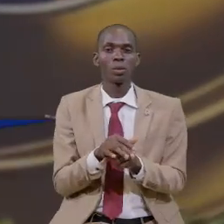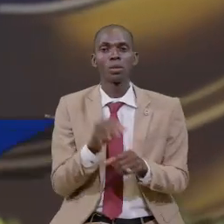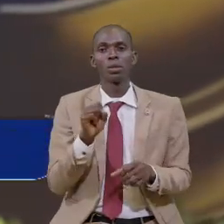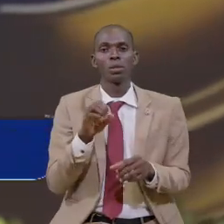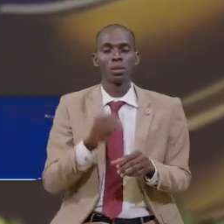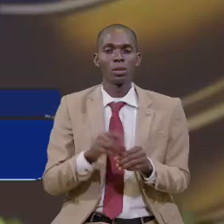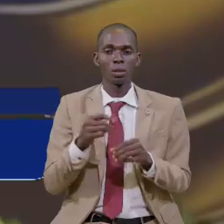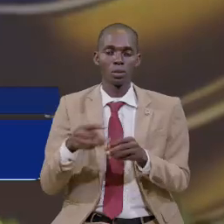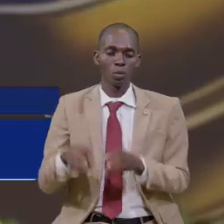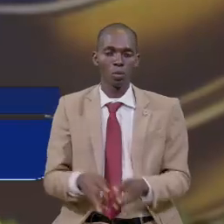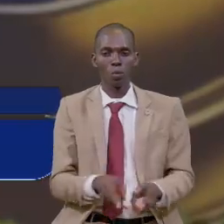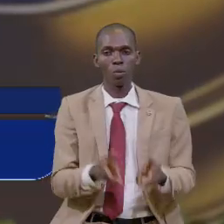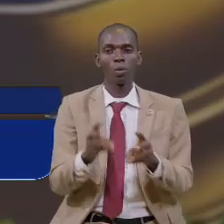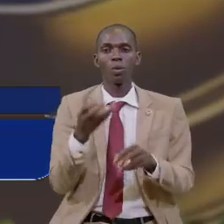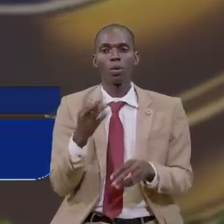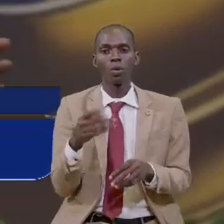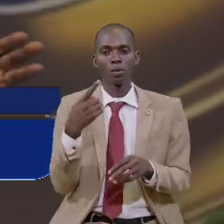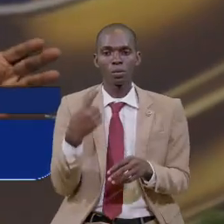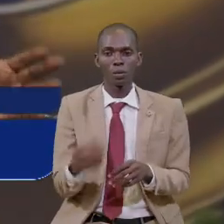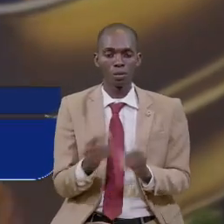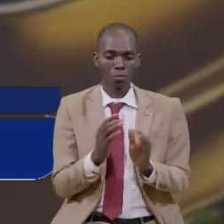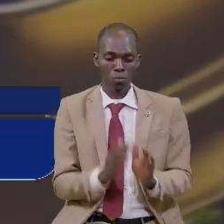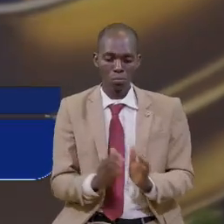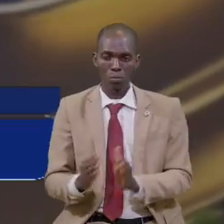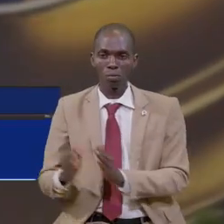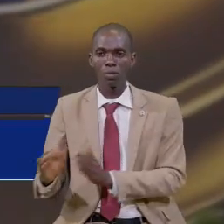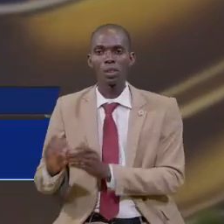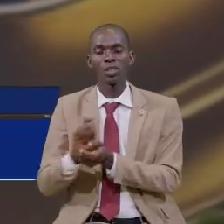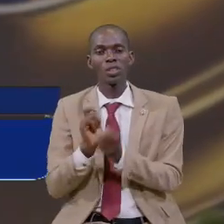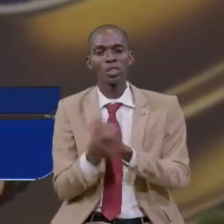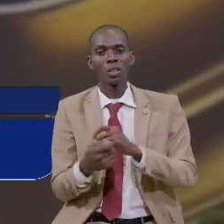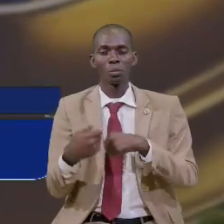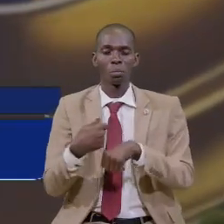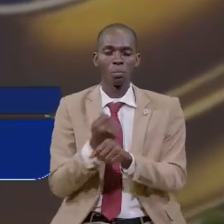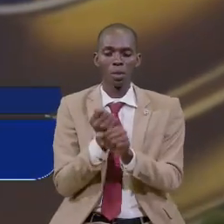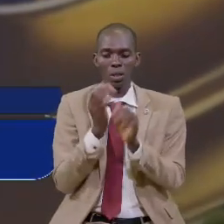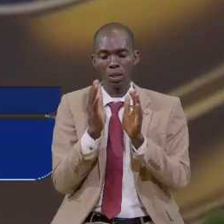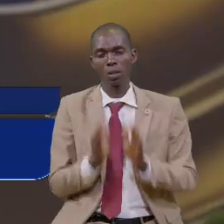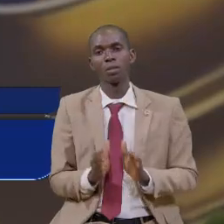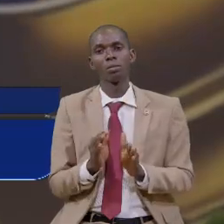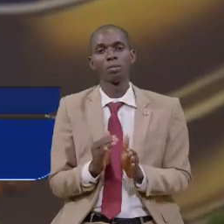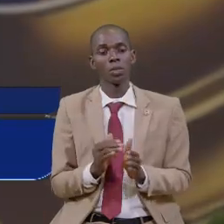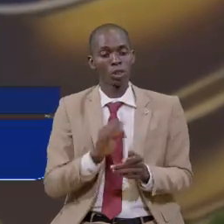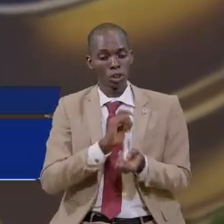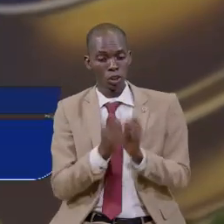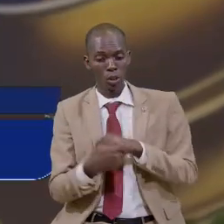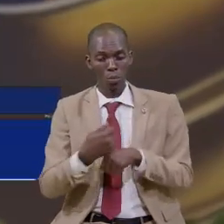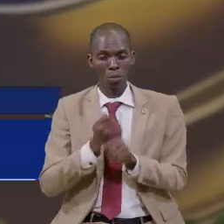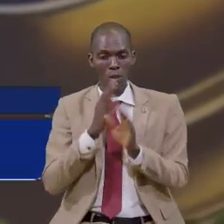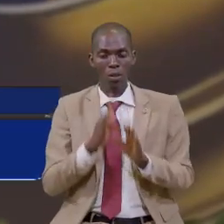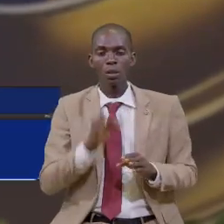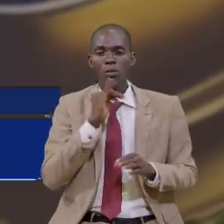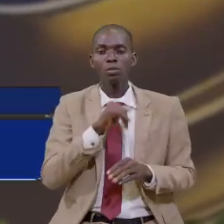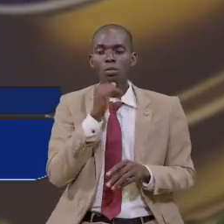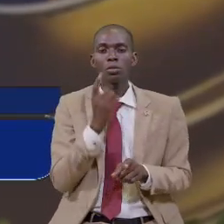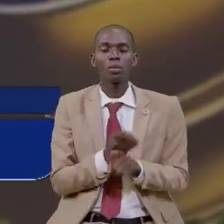strategic change maker. As a change maker, it's not standing still. It's not folding his hand.